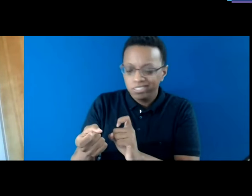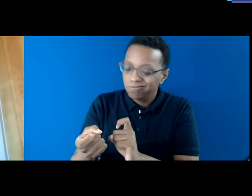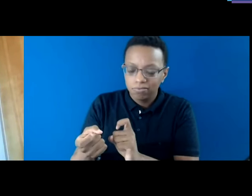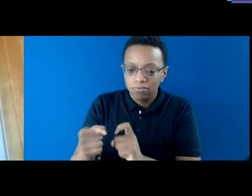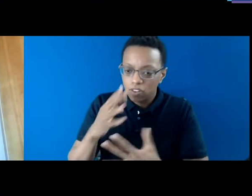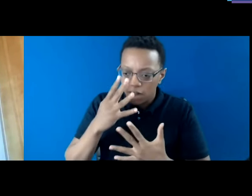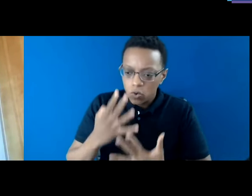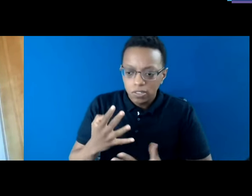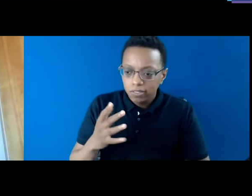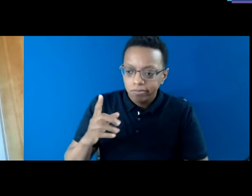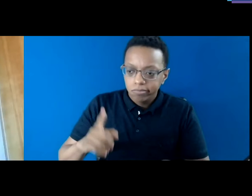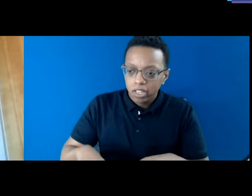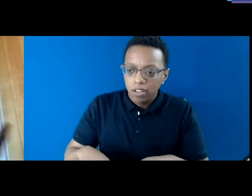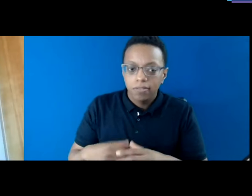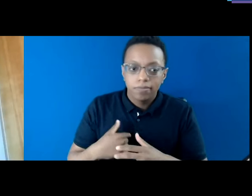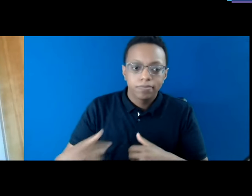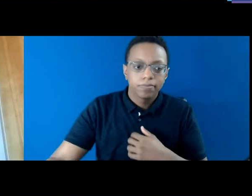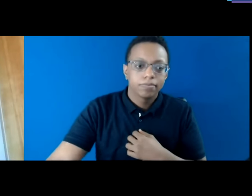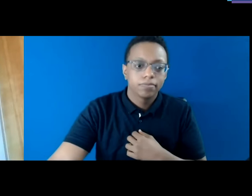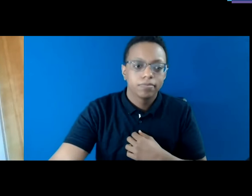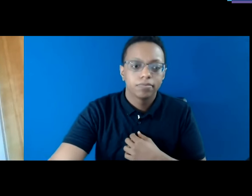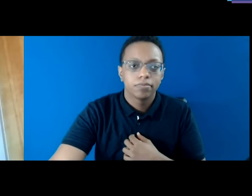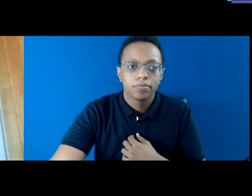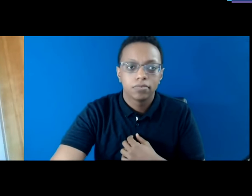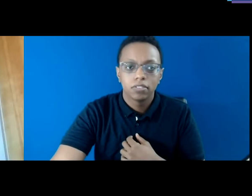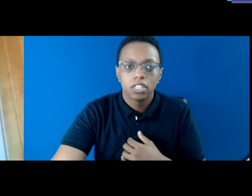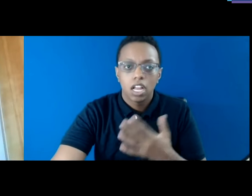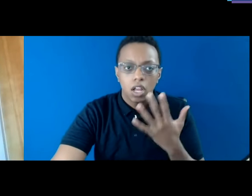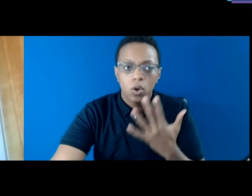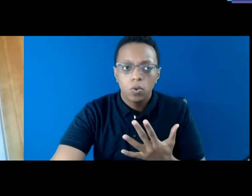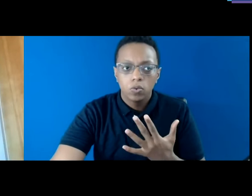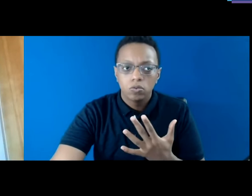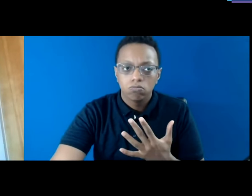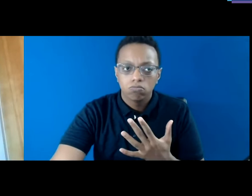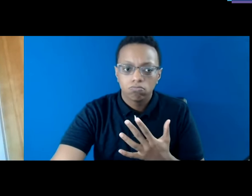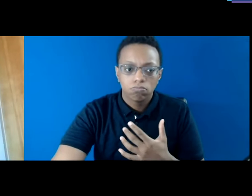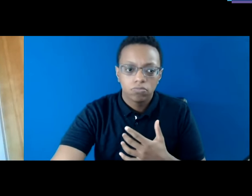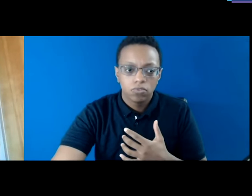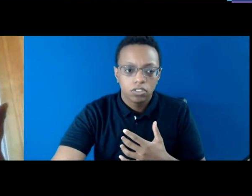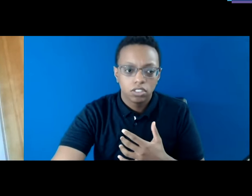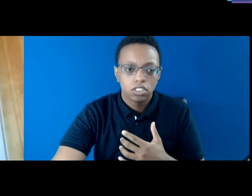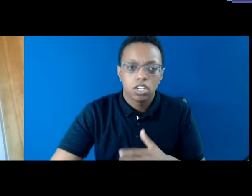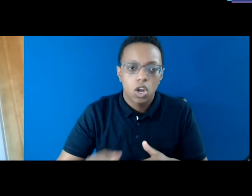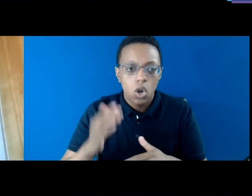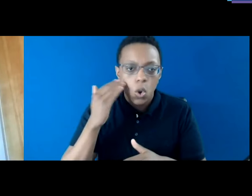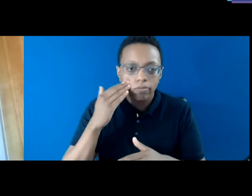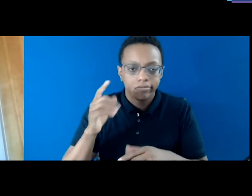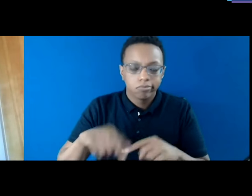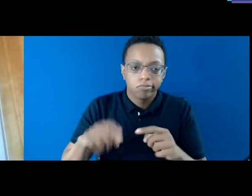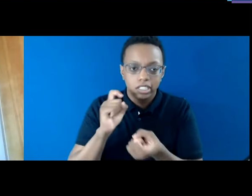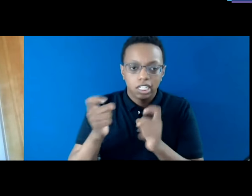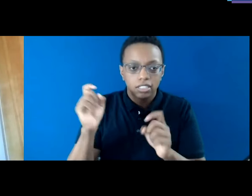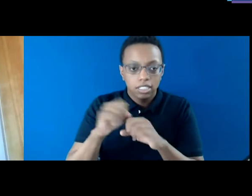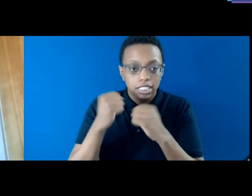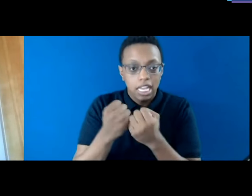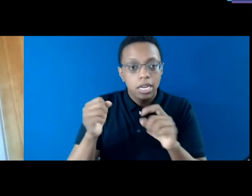no. I wish that knowing things could automatically change society. But there is a major legacy